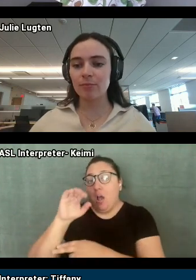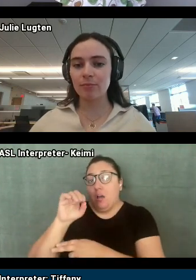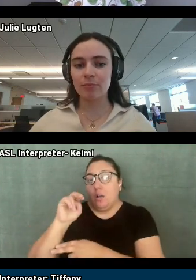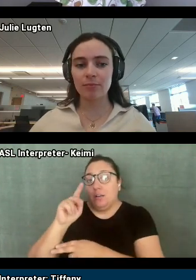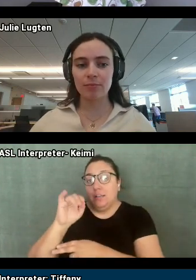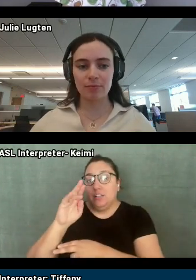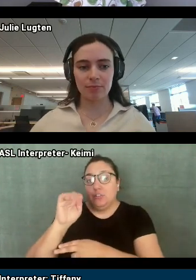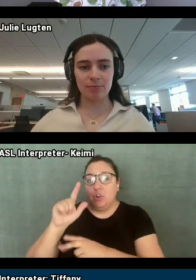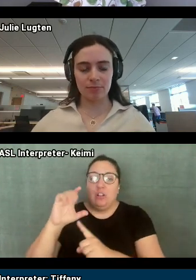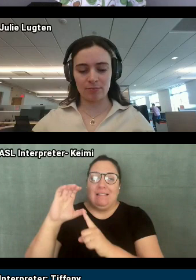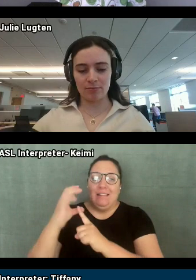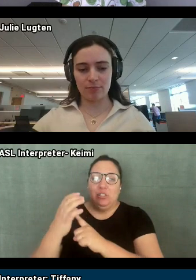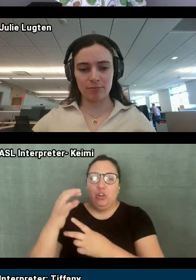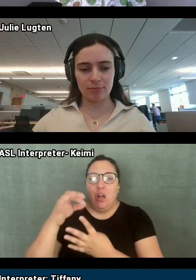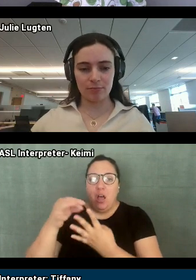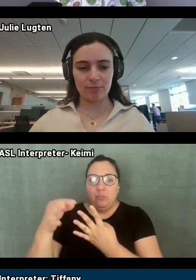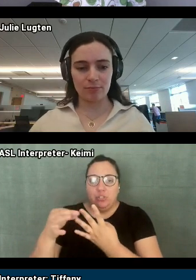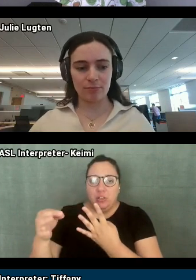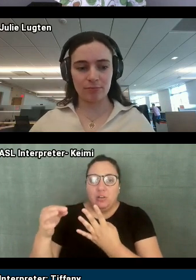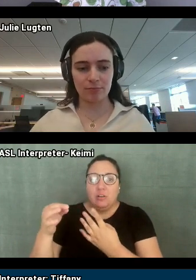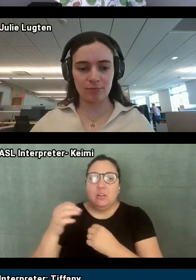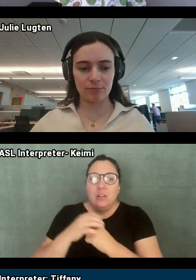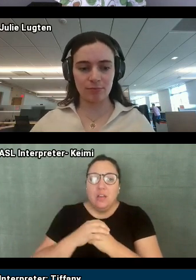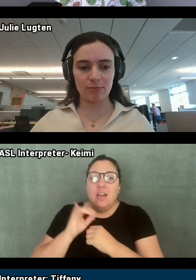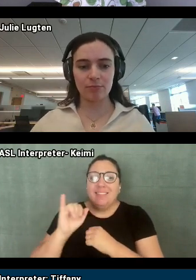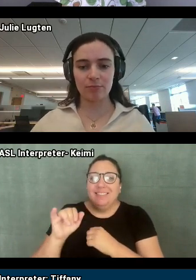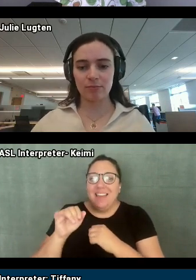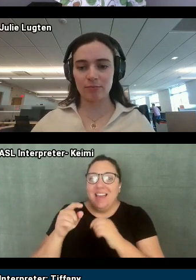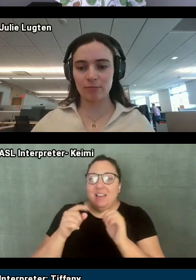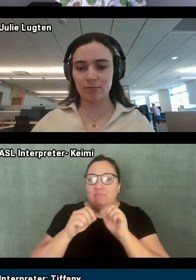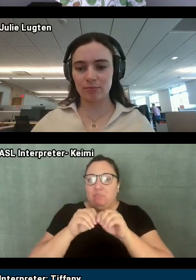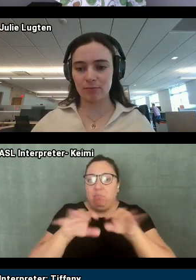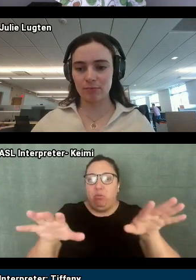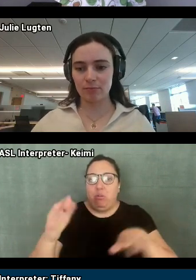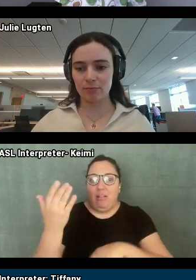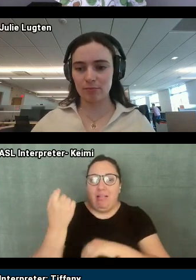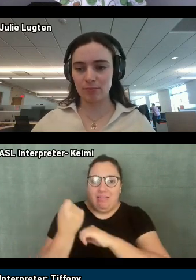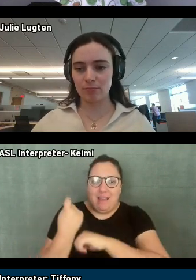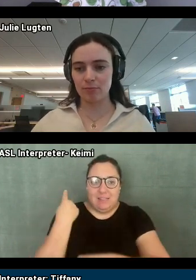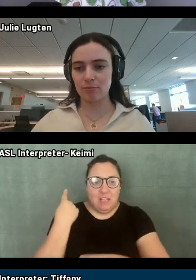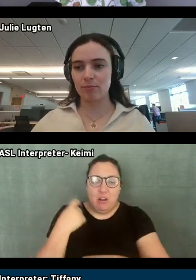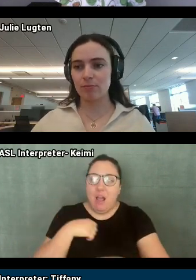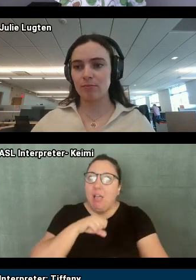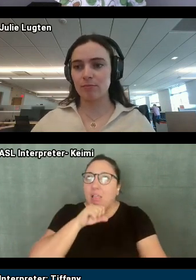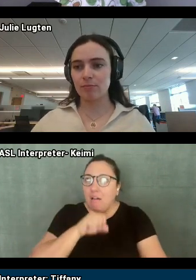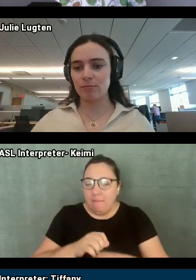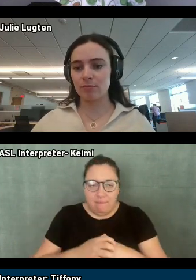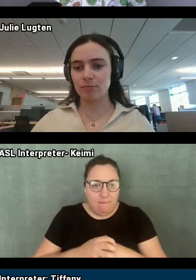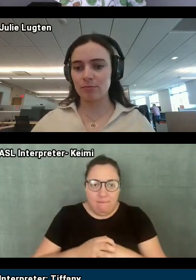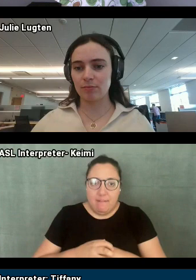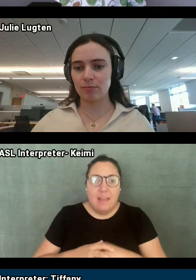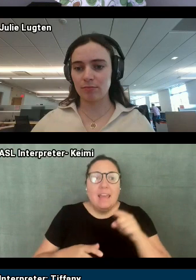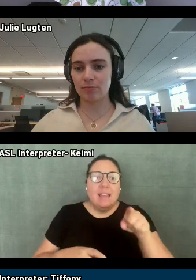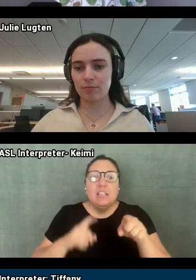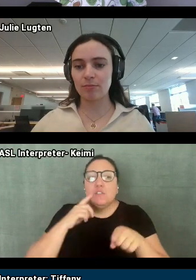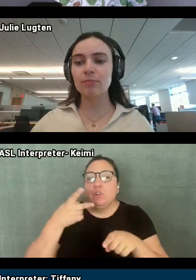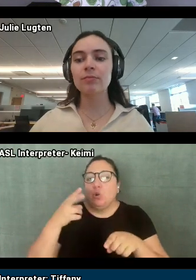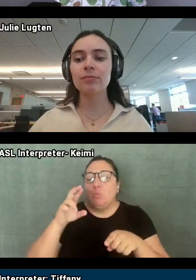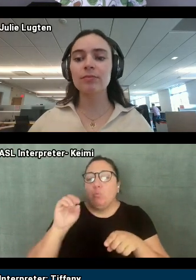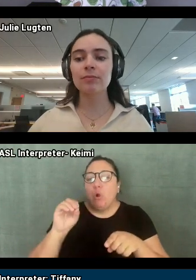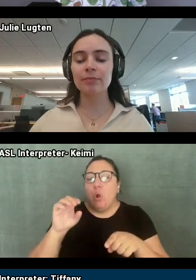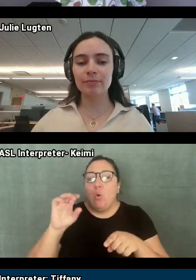selection properties, which debuted late last year and I absolutely love. It is for the Pro or Enterprise